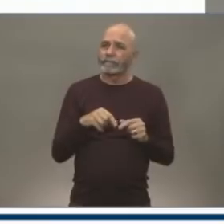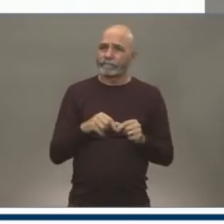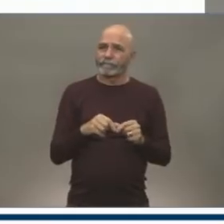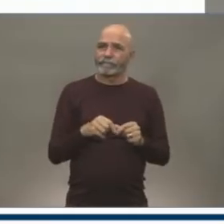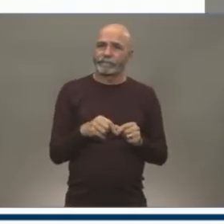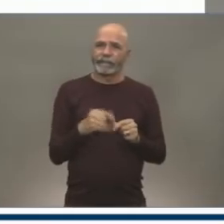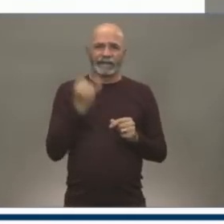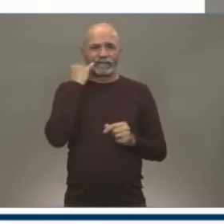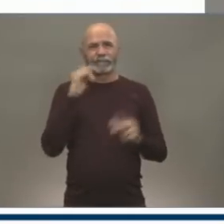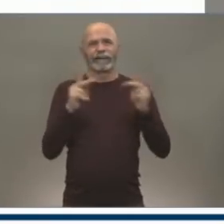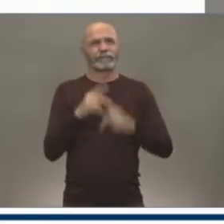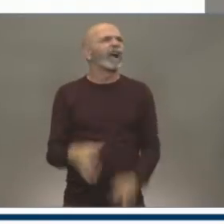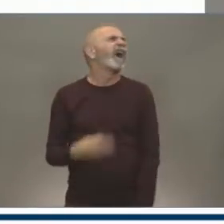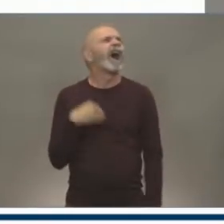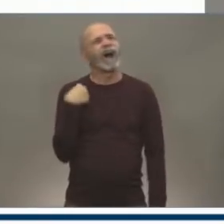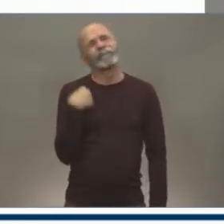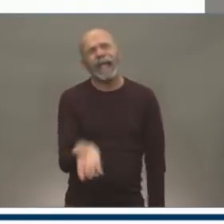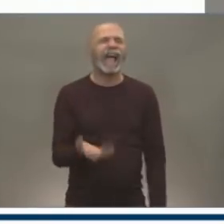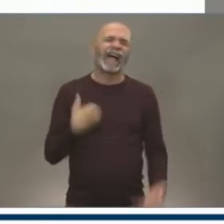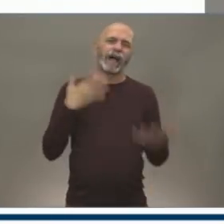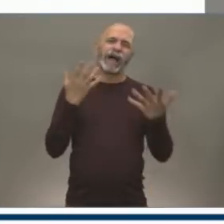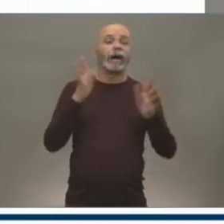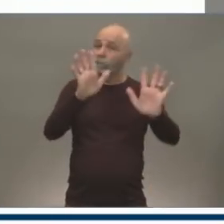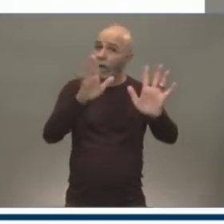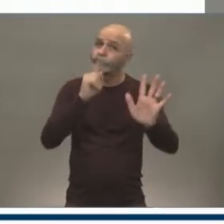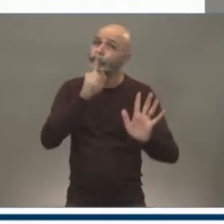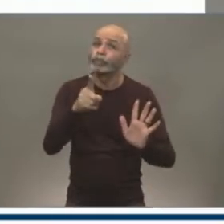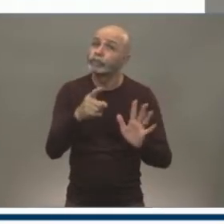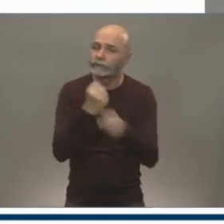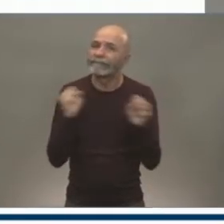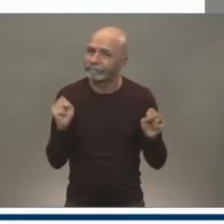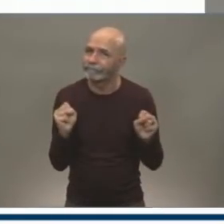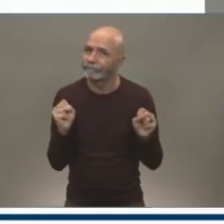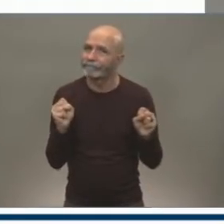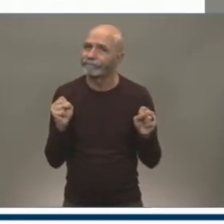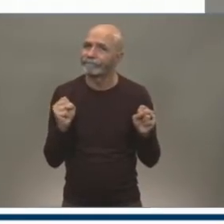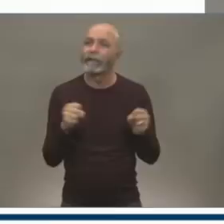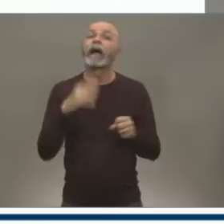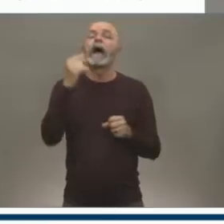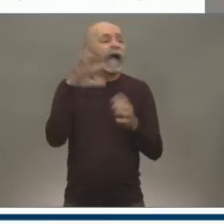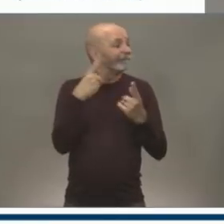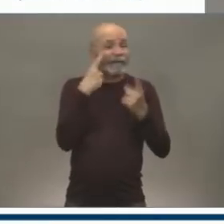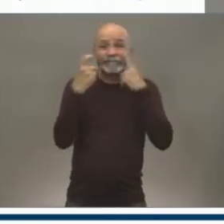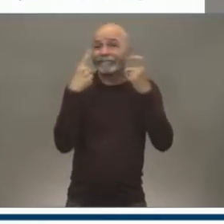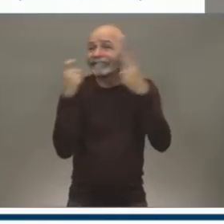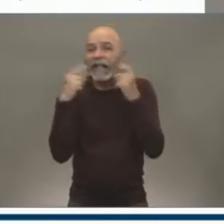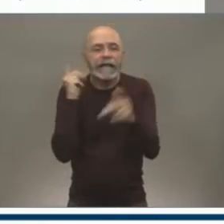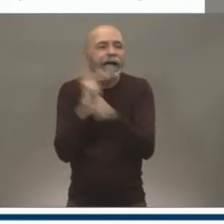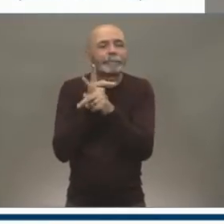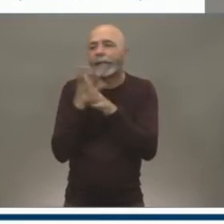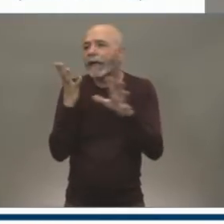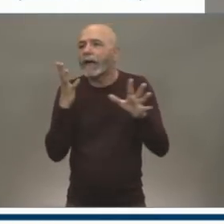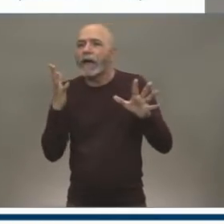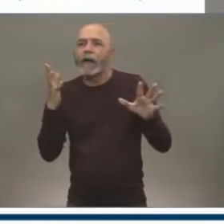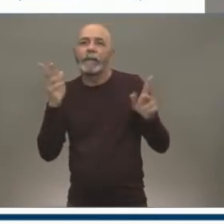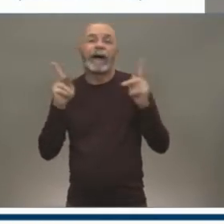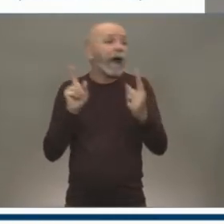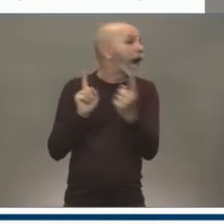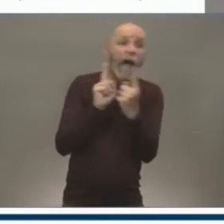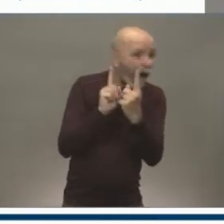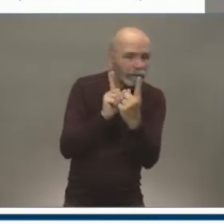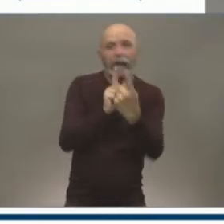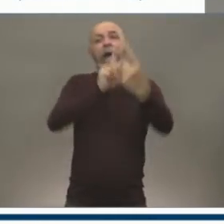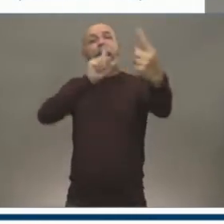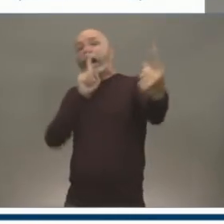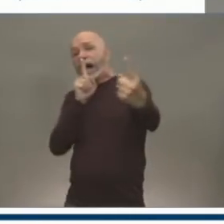People need to prioritize sleep. Find ways to maintain your social connections, even if you can't do it in person.